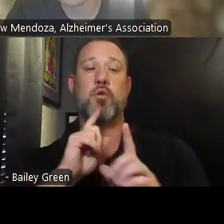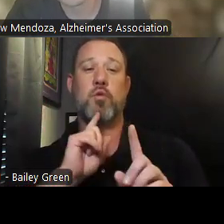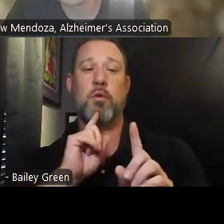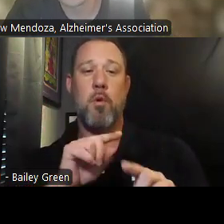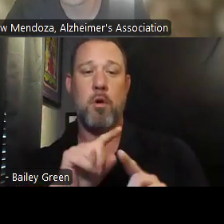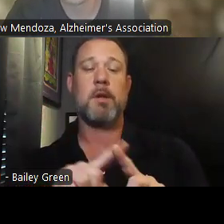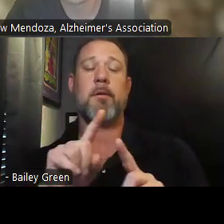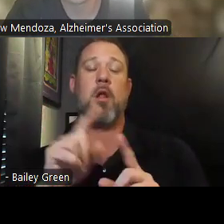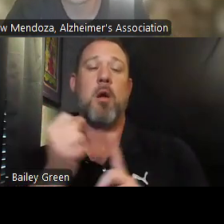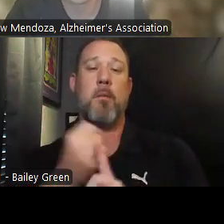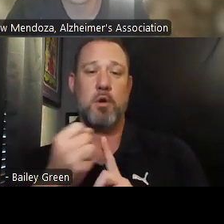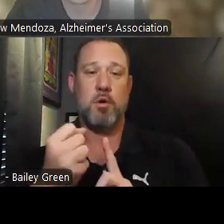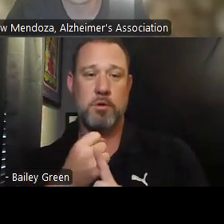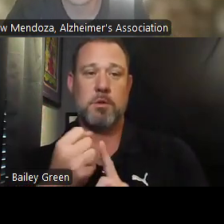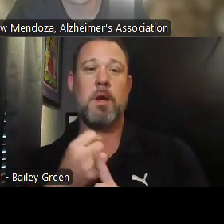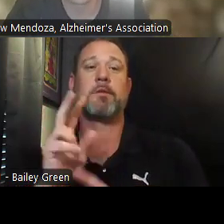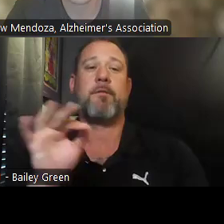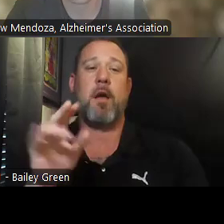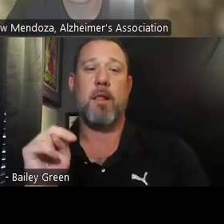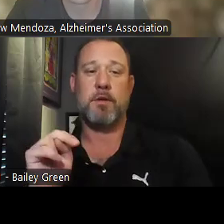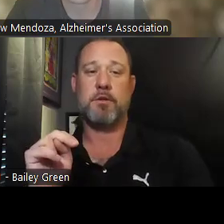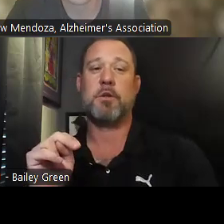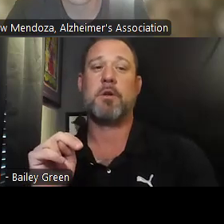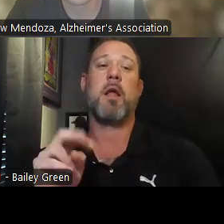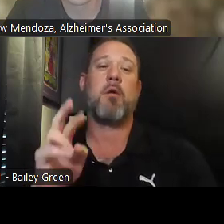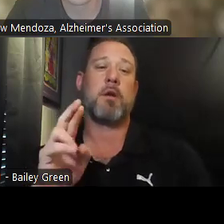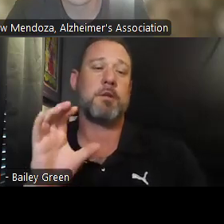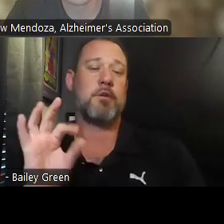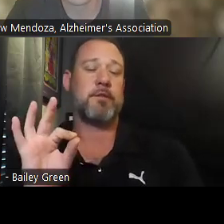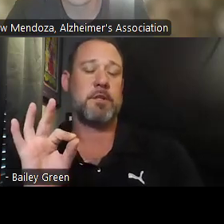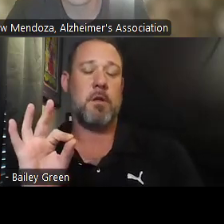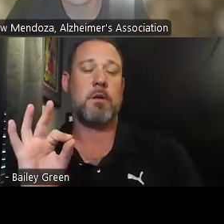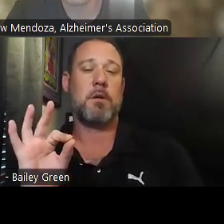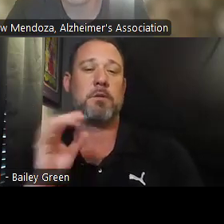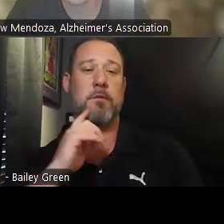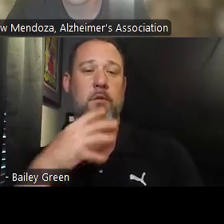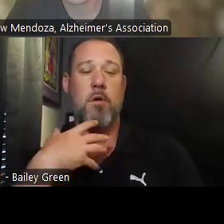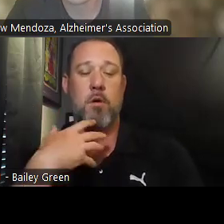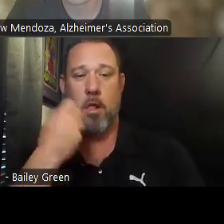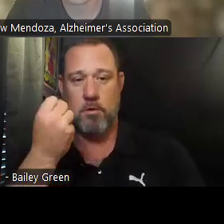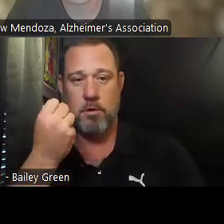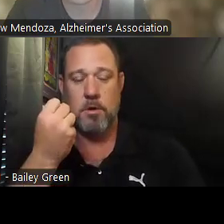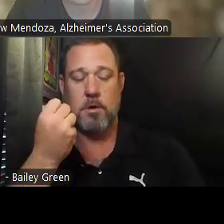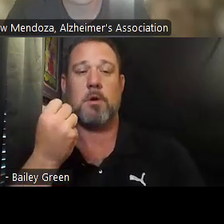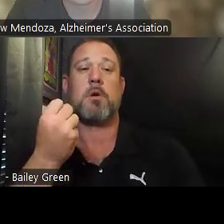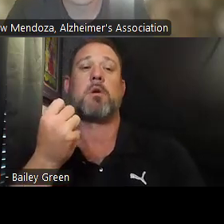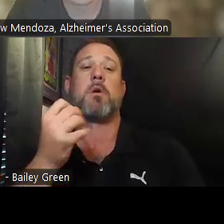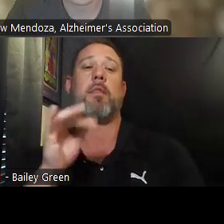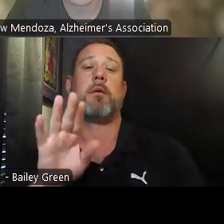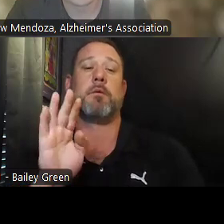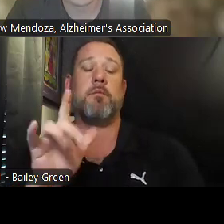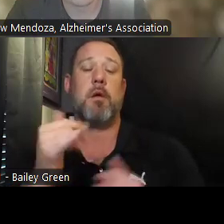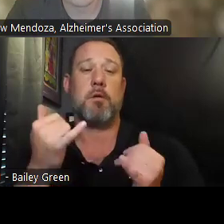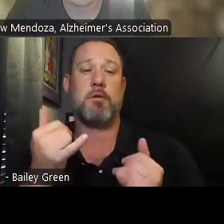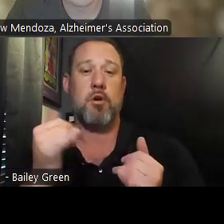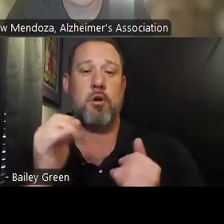of abuse substantiated as violations at residential care facilities for the elderly. This bill is currently in the